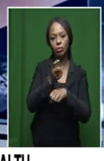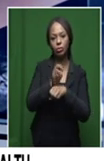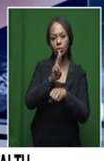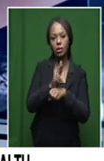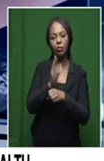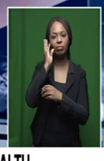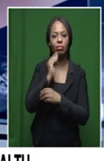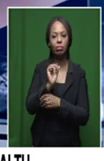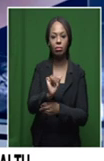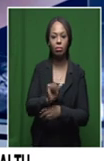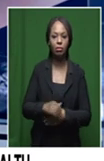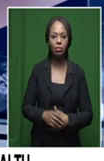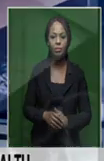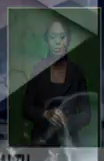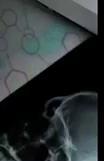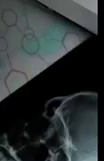elderly.